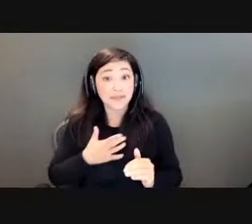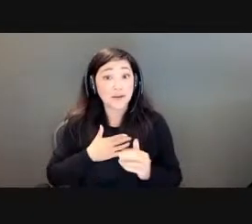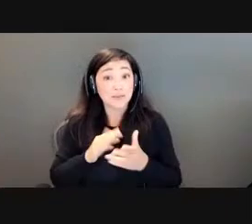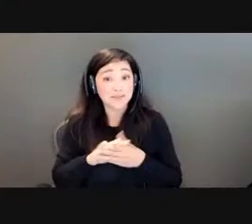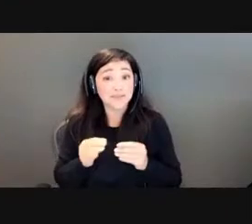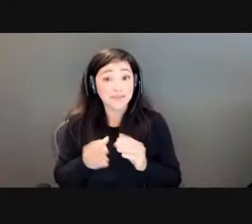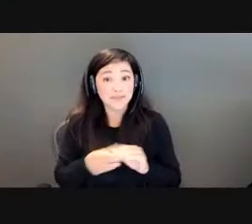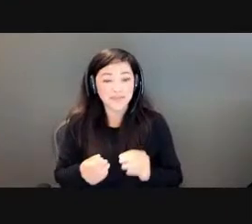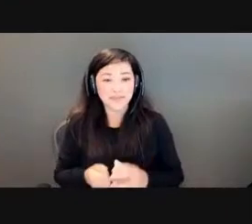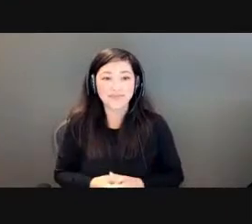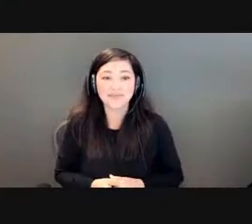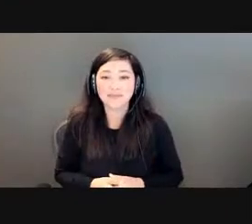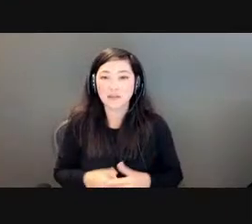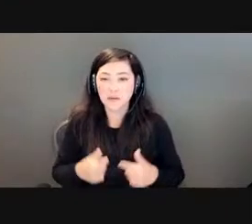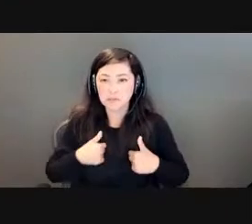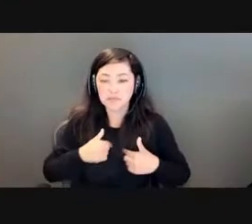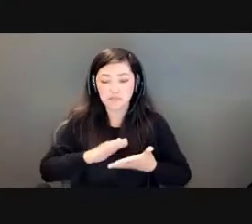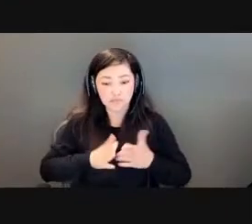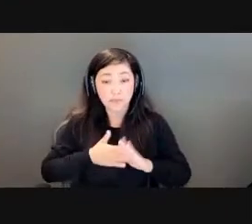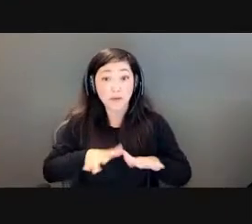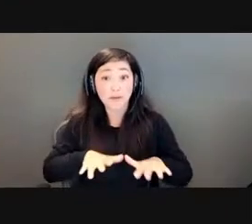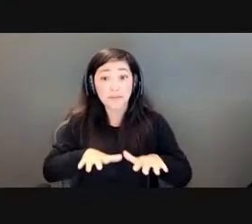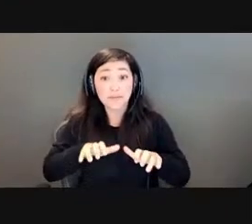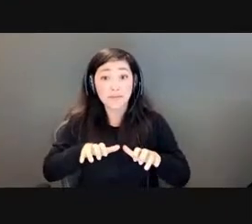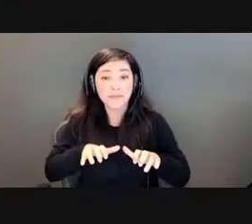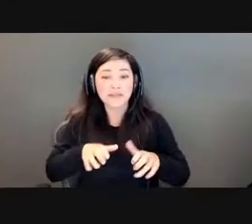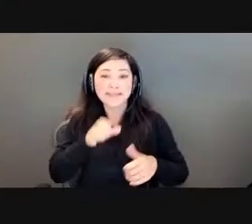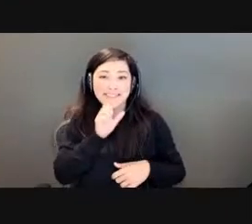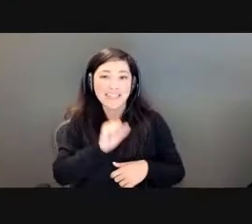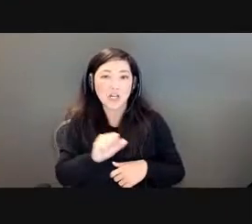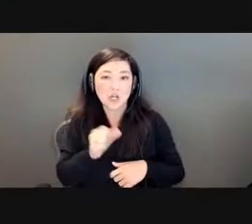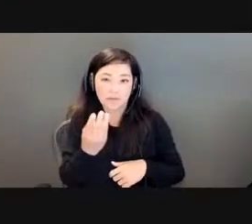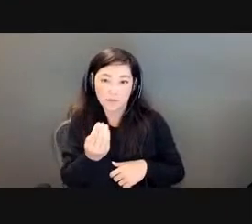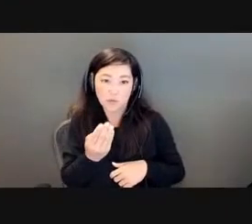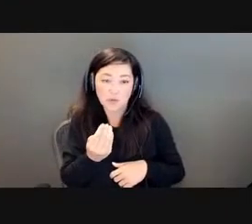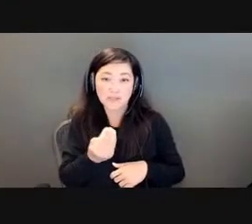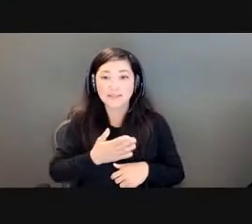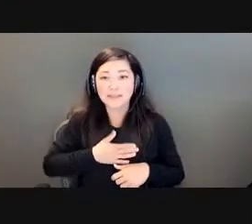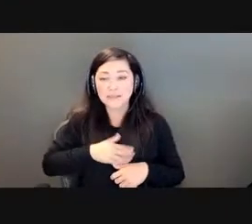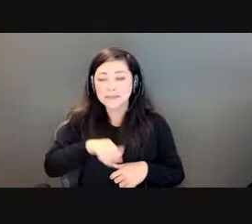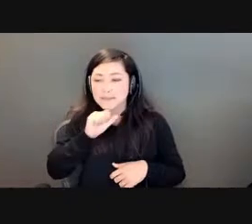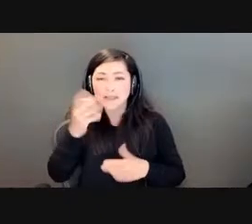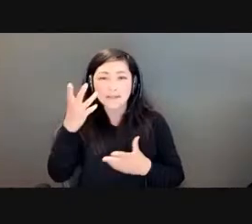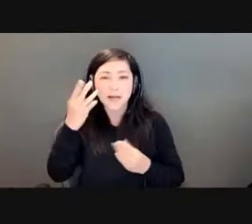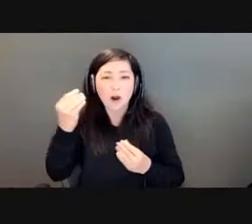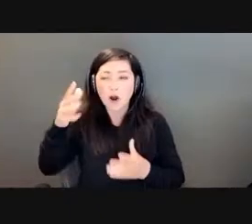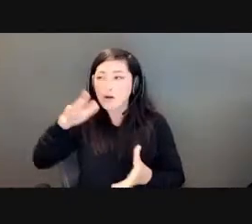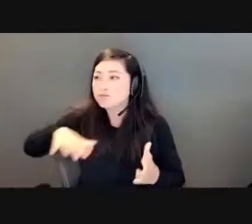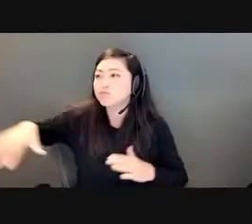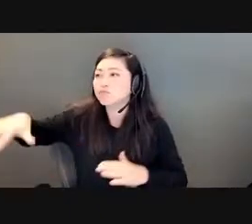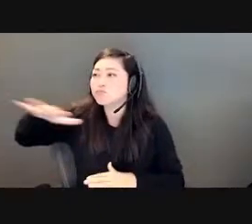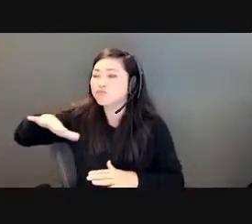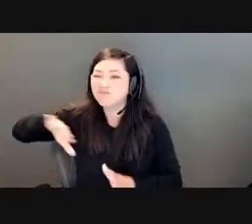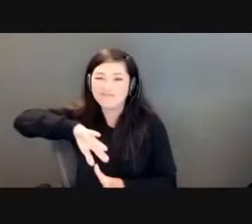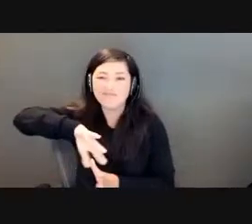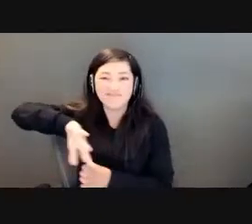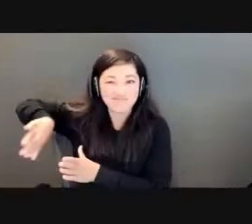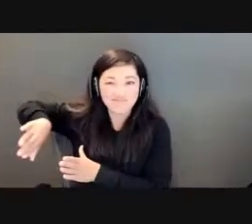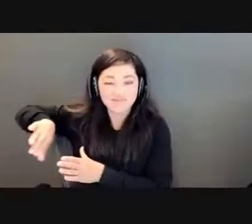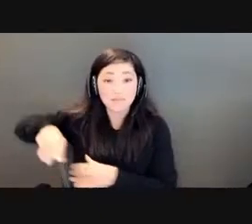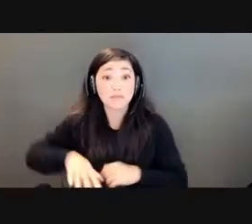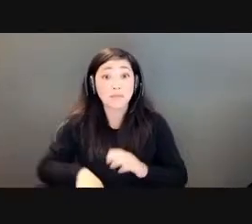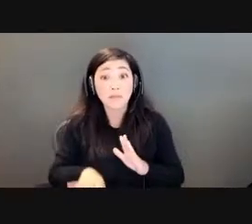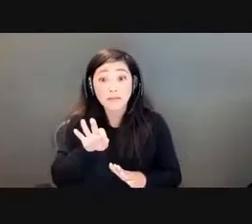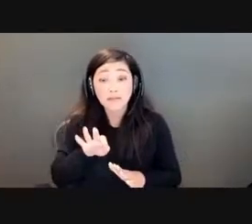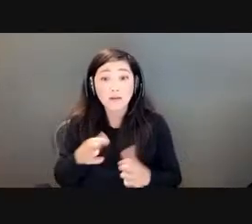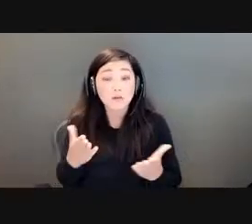below it, it says, I became paralyzed at age 14 and put my love of outdoors aside. I quickly discovered wheelchair sports and